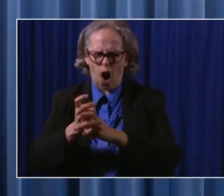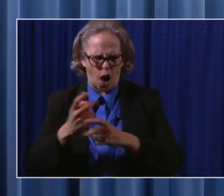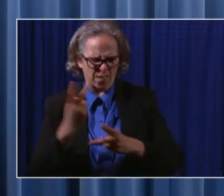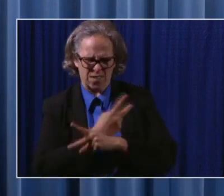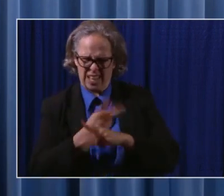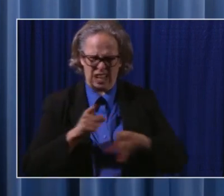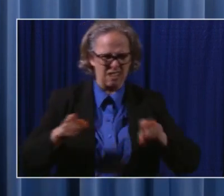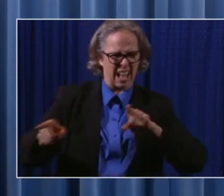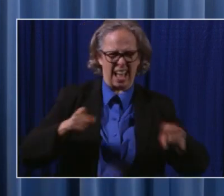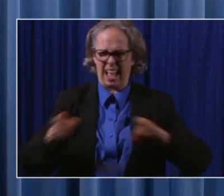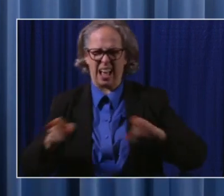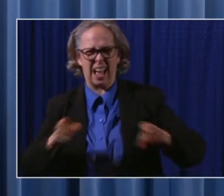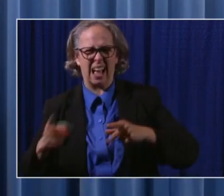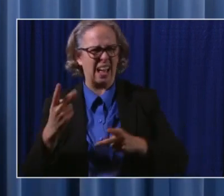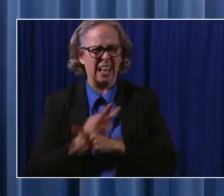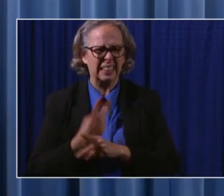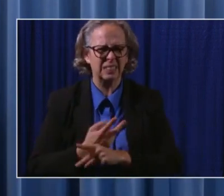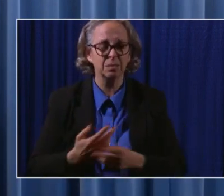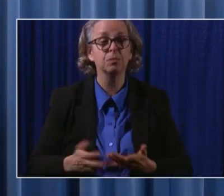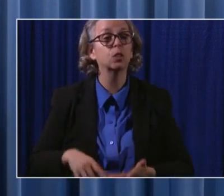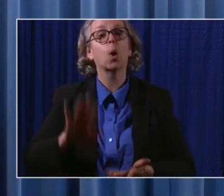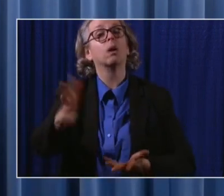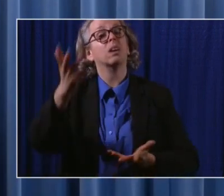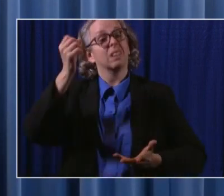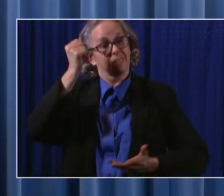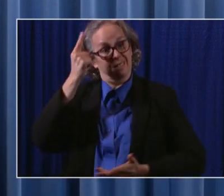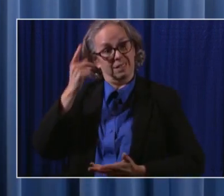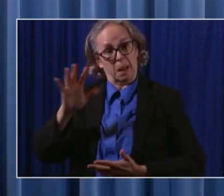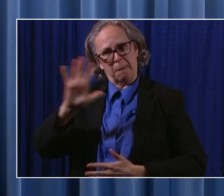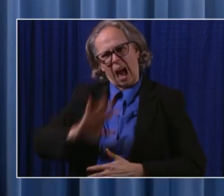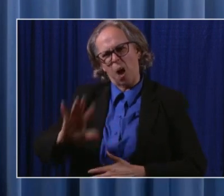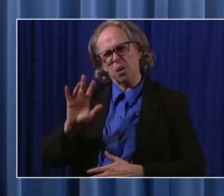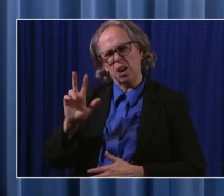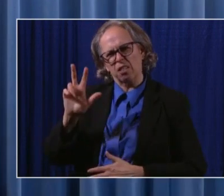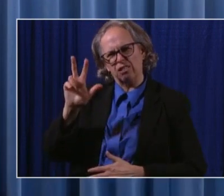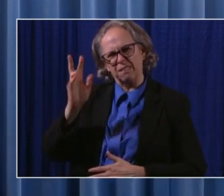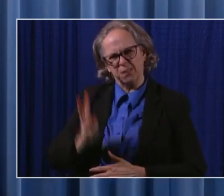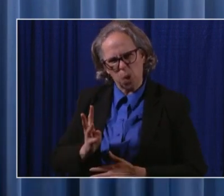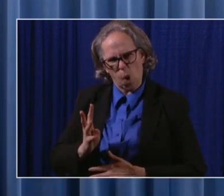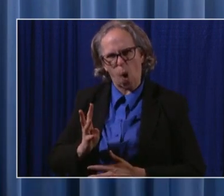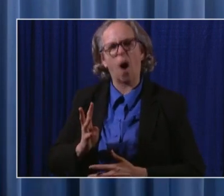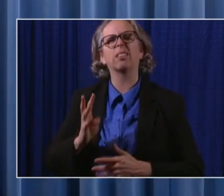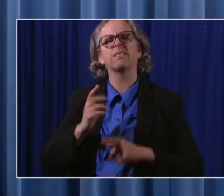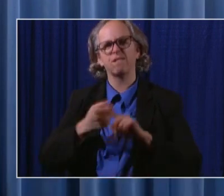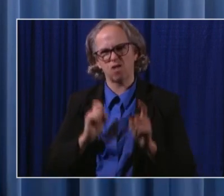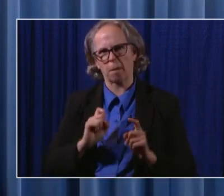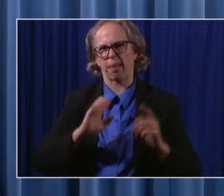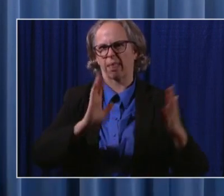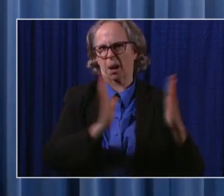but it looks like about 3/4 of those came from community spread, about 1/4 came